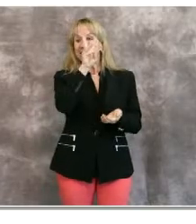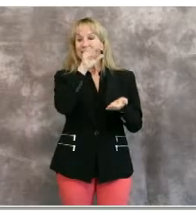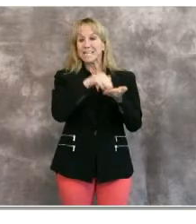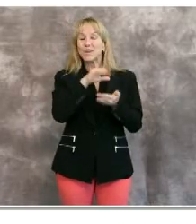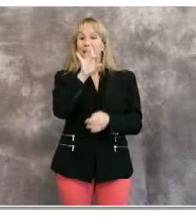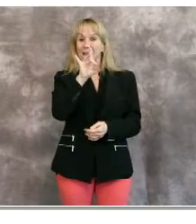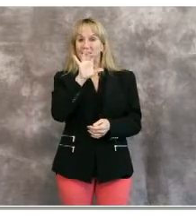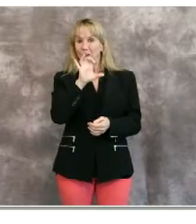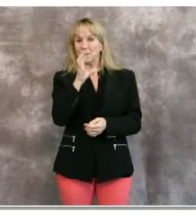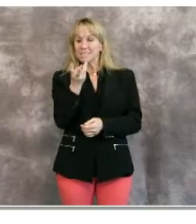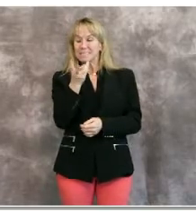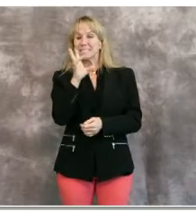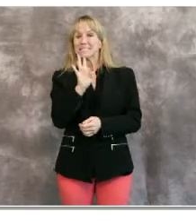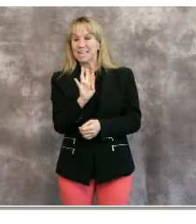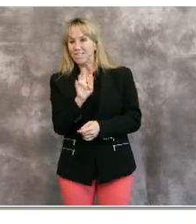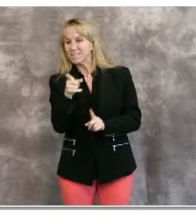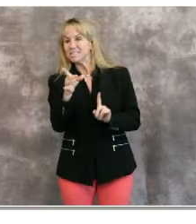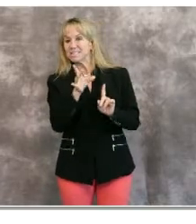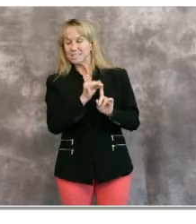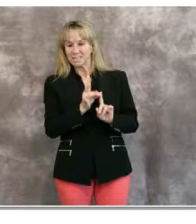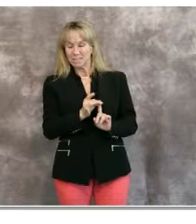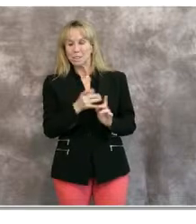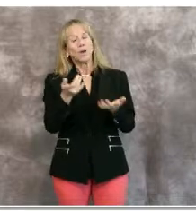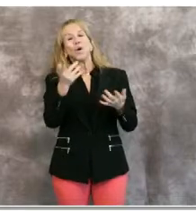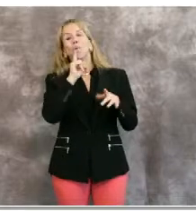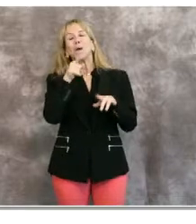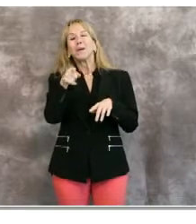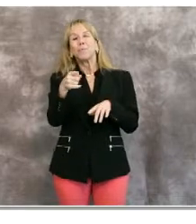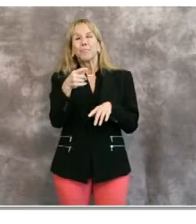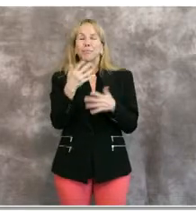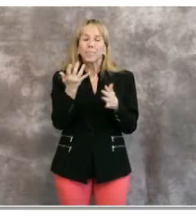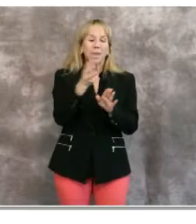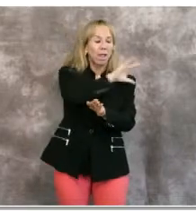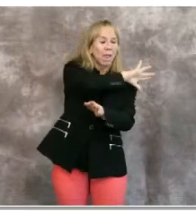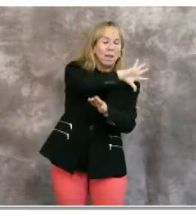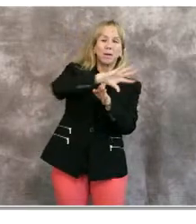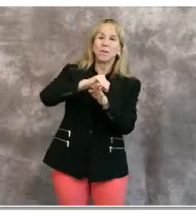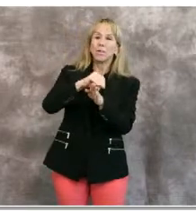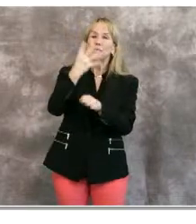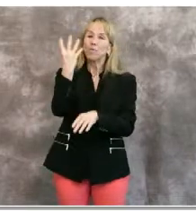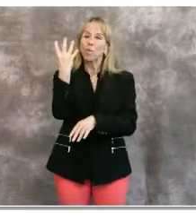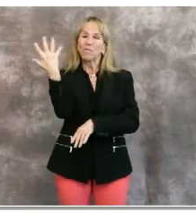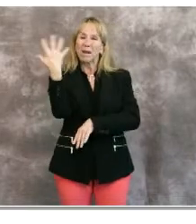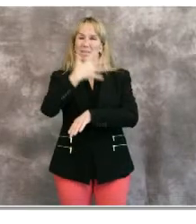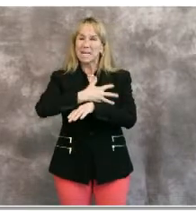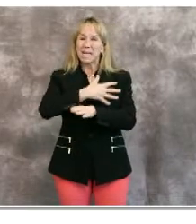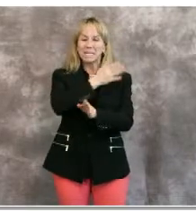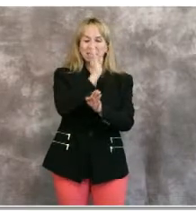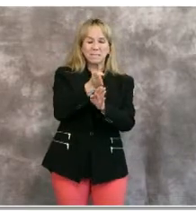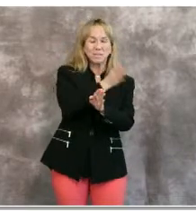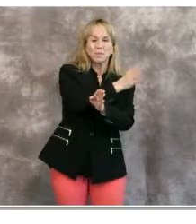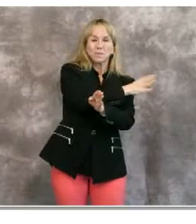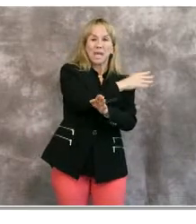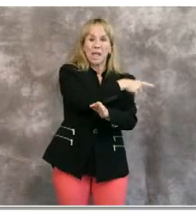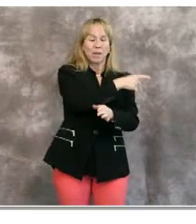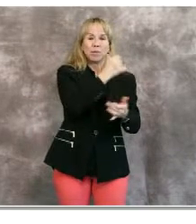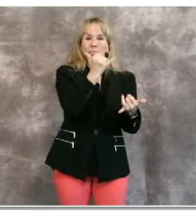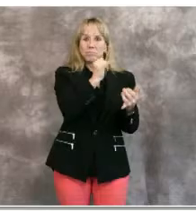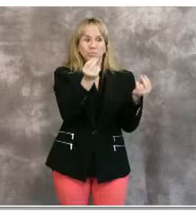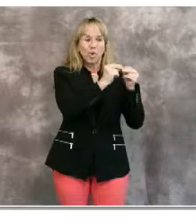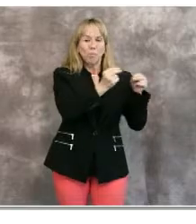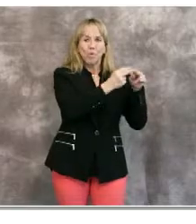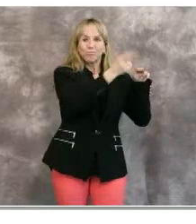6,867. This was pretty inflated going back about 4 or 5 days with large batching of tests that were all reported. We had a few days of over 10,000